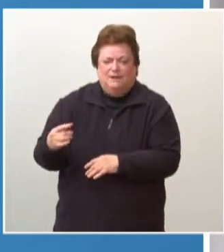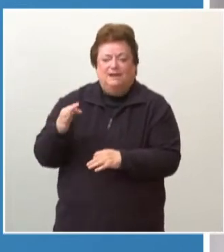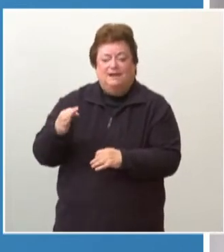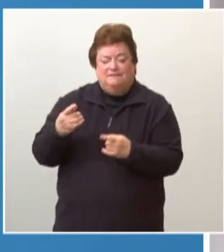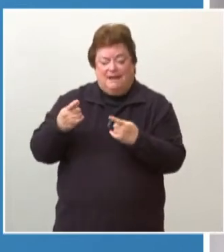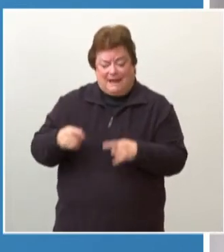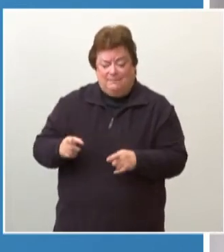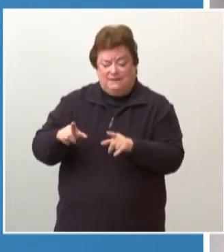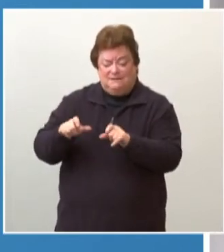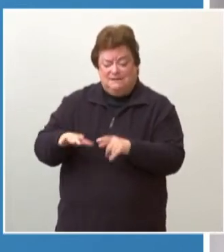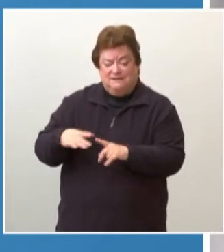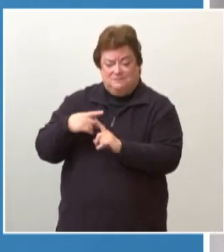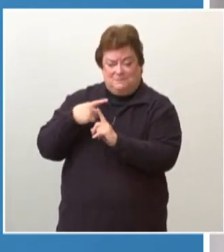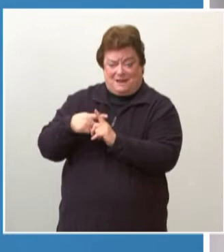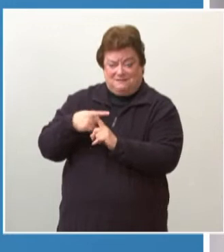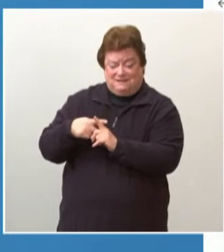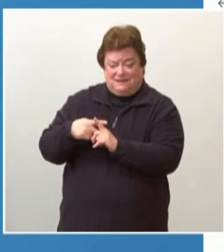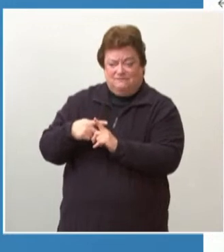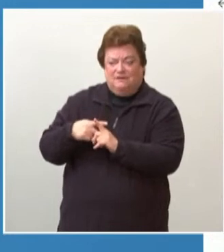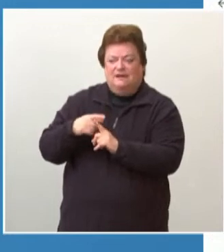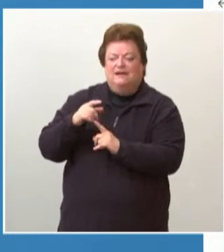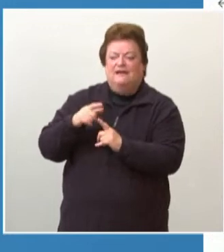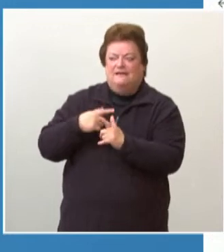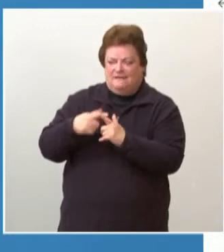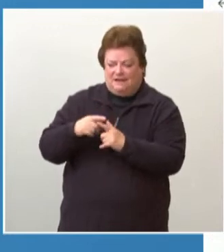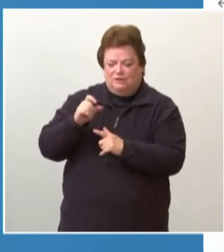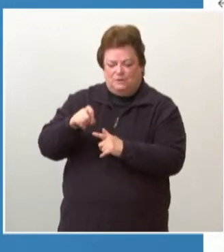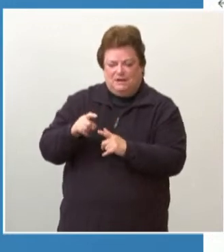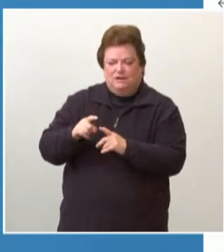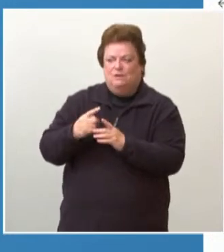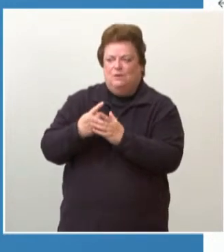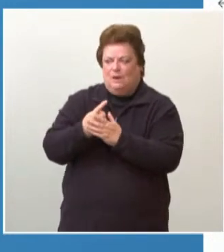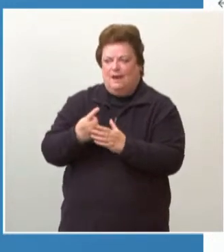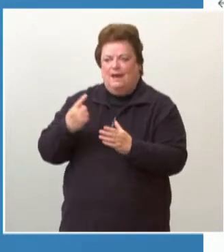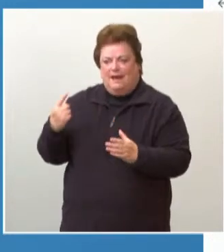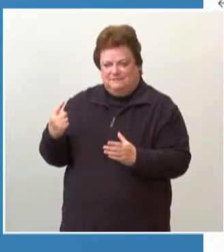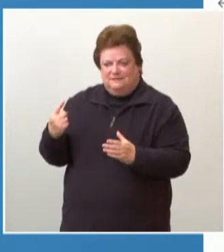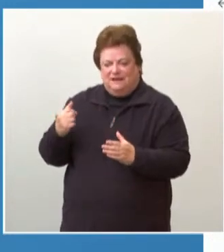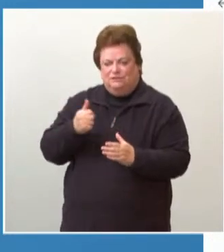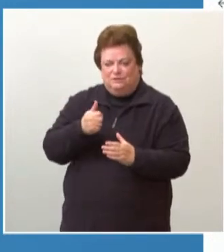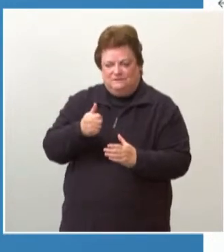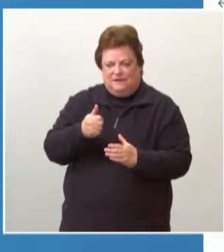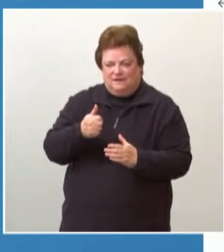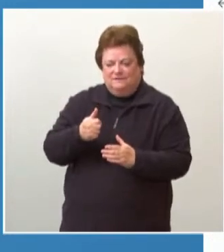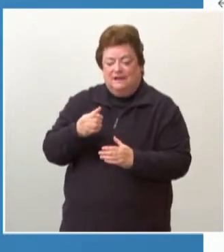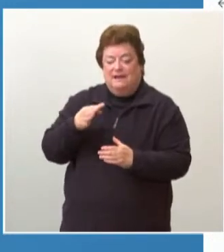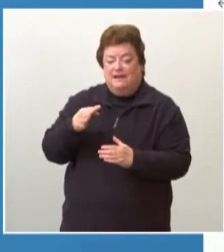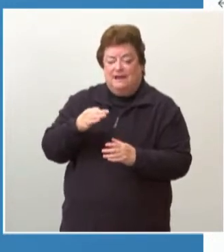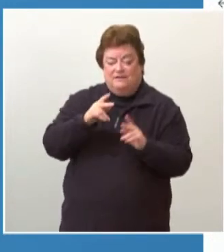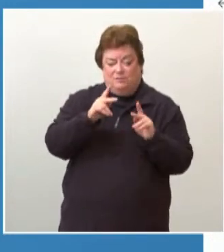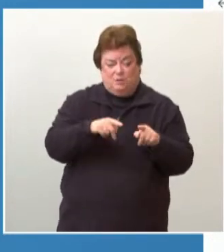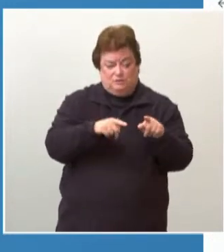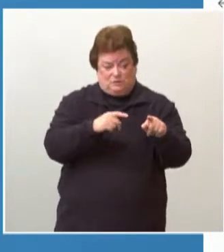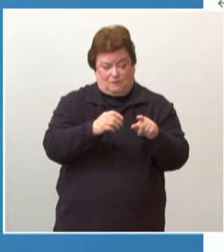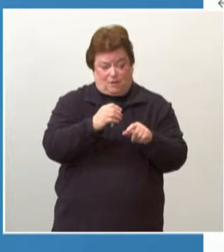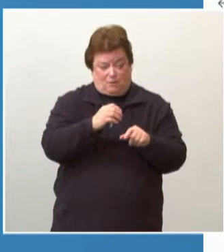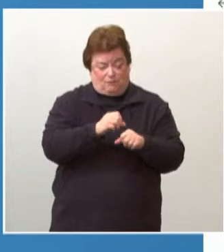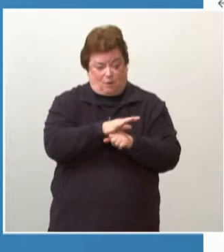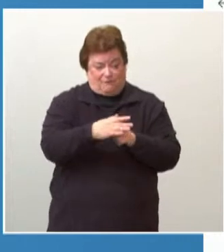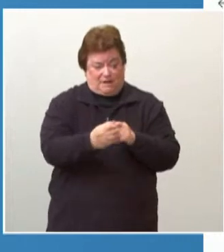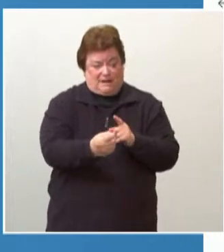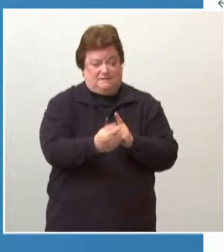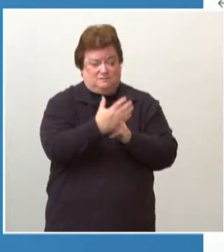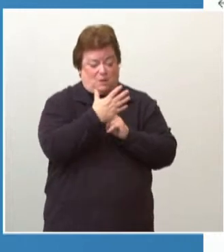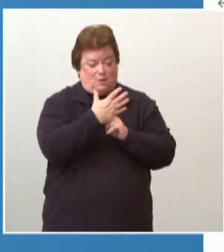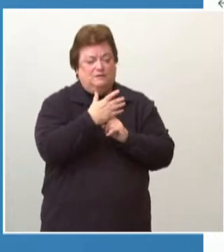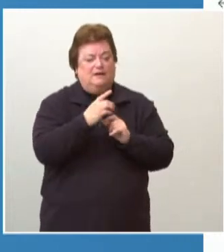for COVID-19, you need to isolate. If you're exposed to someone who has COVID-19, you may need to quarantine. And